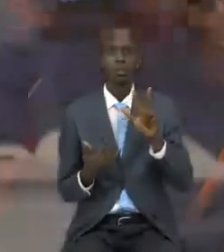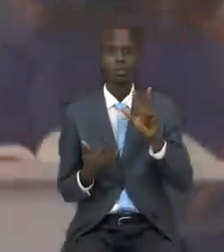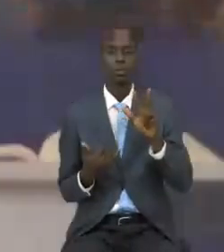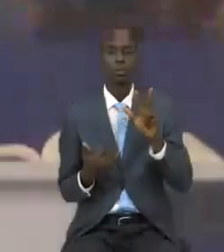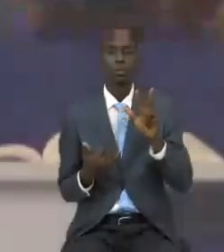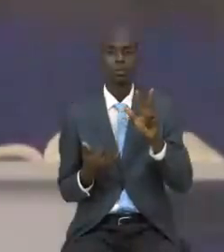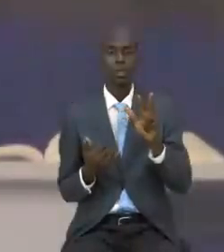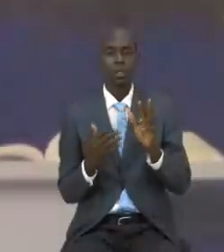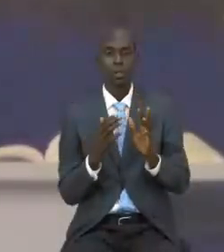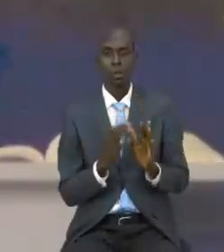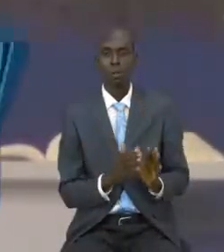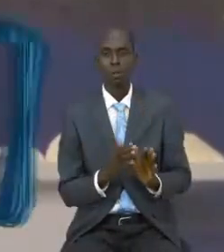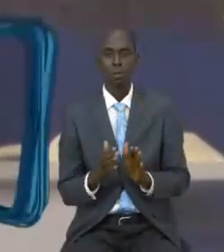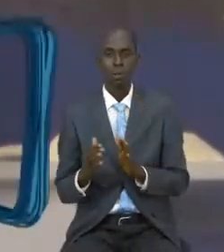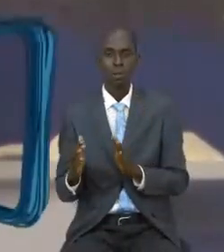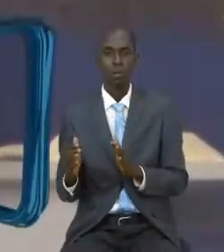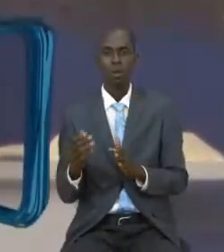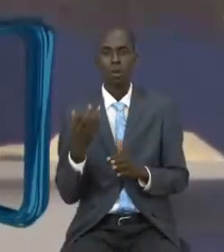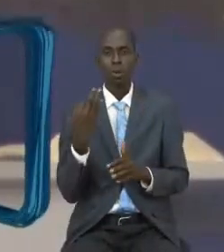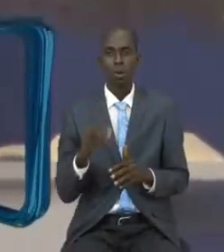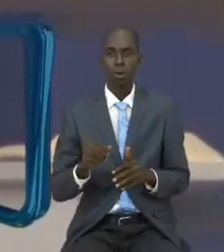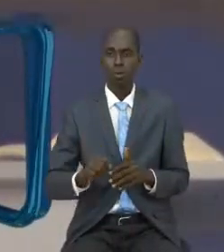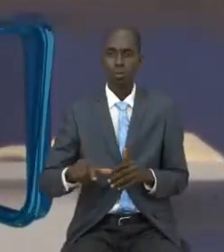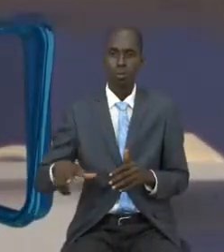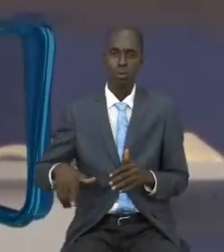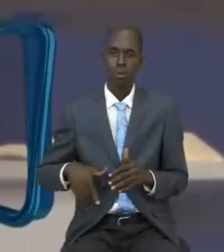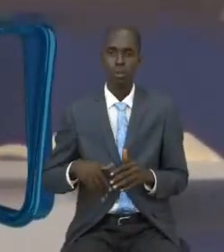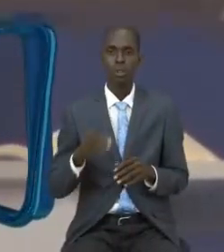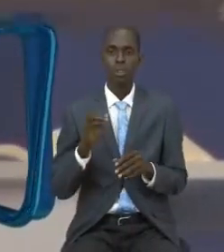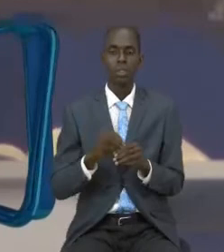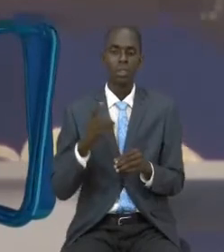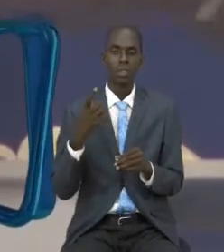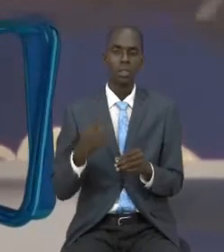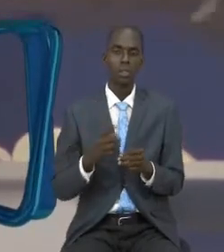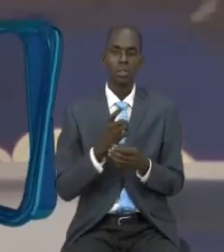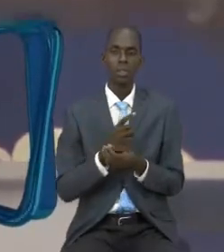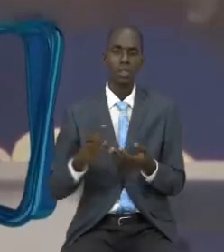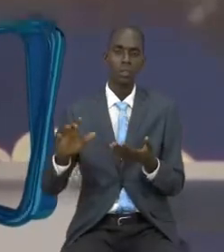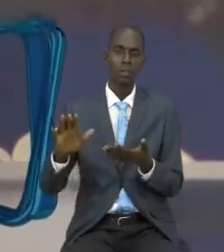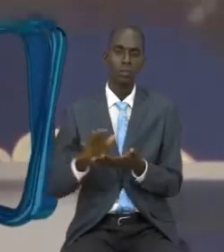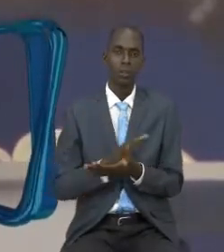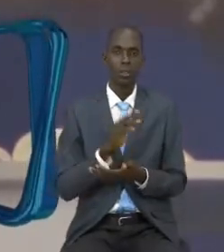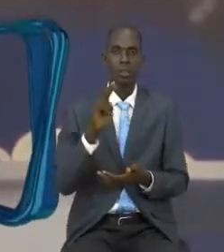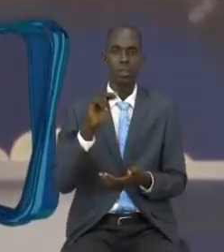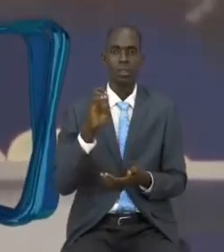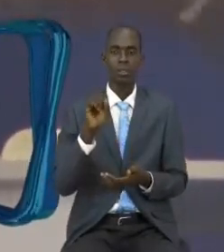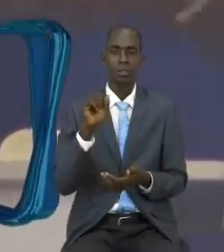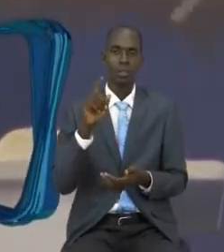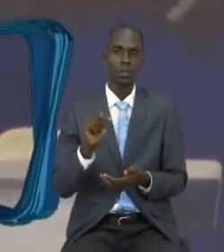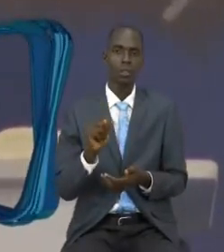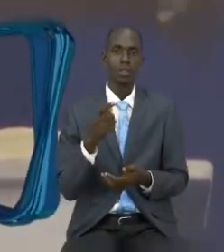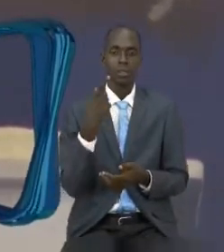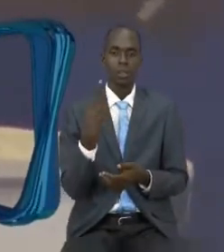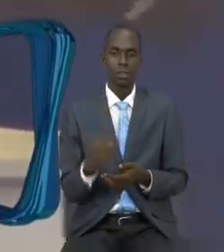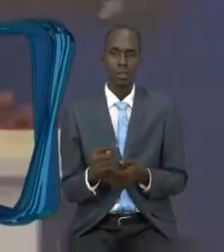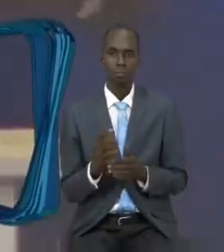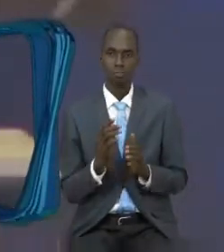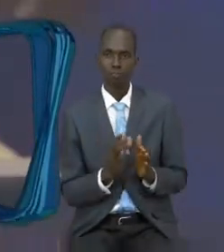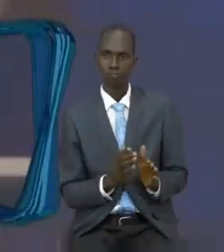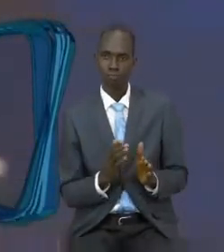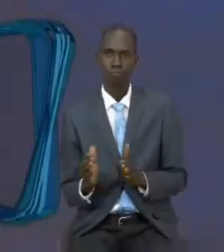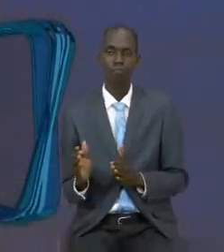scheme of sowing in the nest, in the divine nest. The scheme, God has